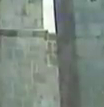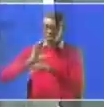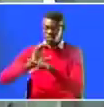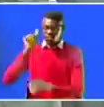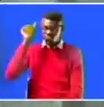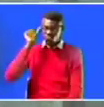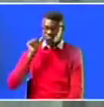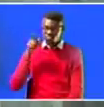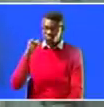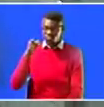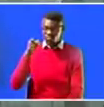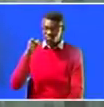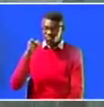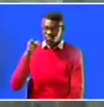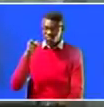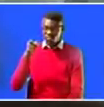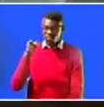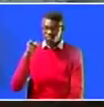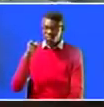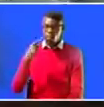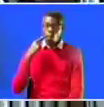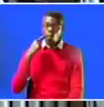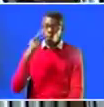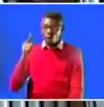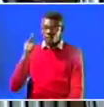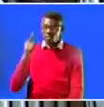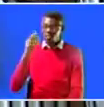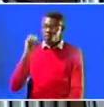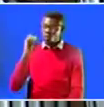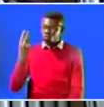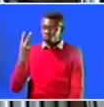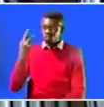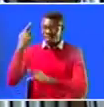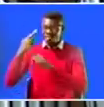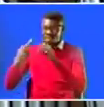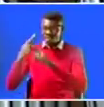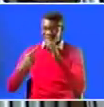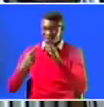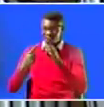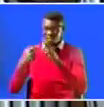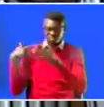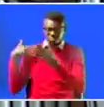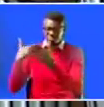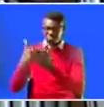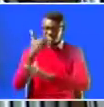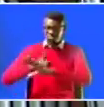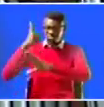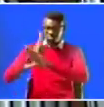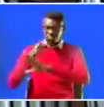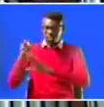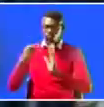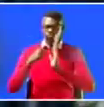Saints Cathedral is 102 years old, and it is perhaps the country's most outstanding symbol